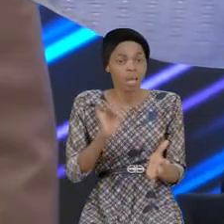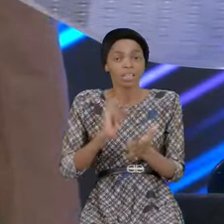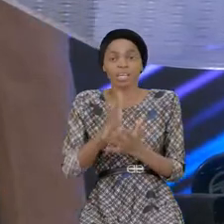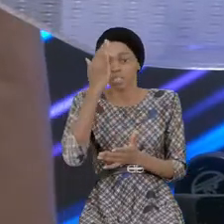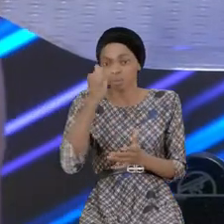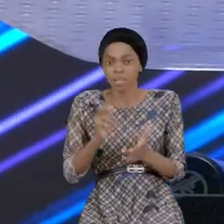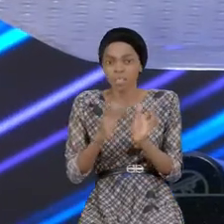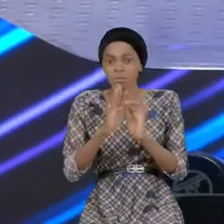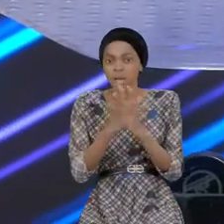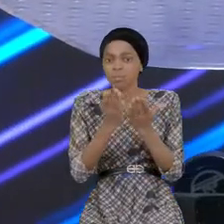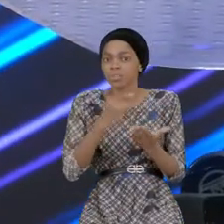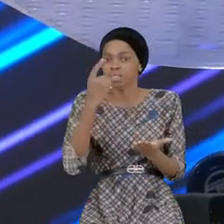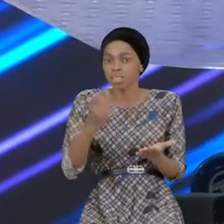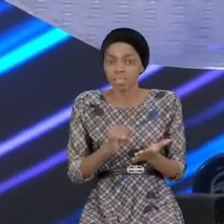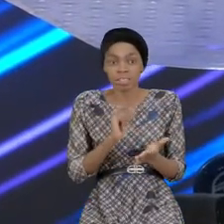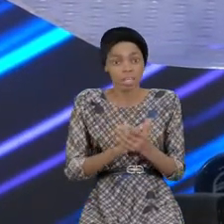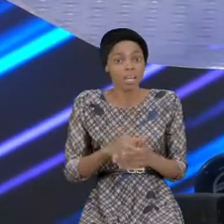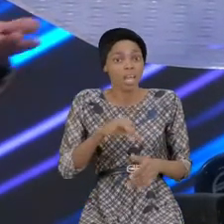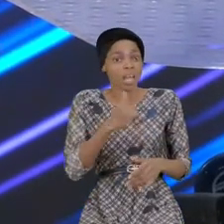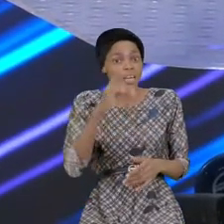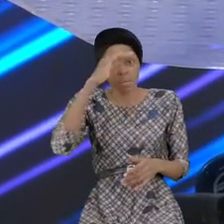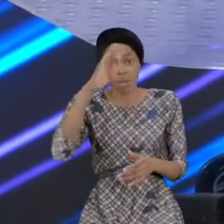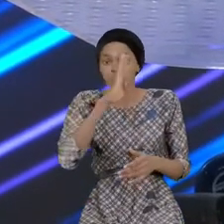man be in Christ, it's a new creature.